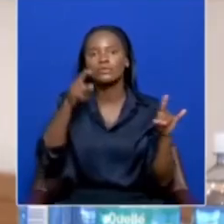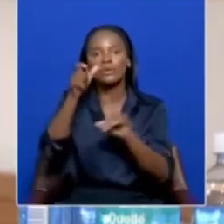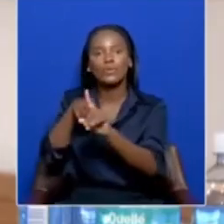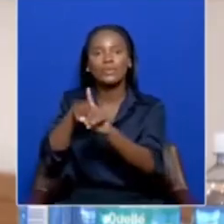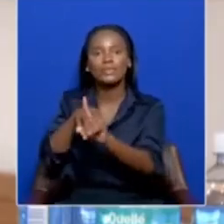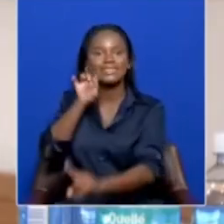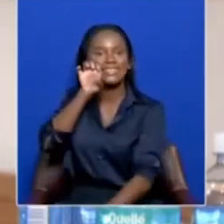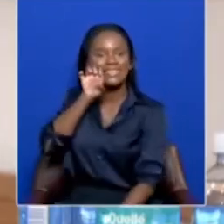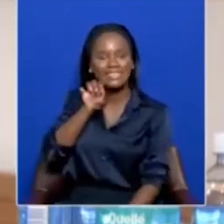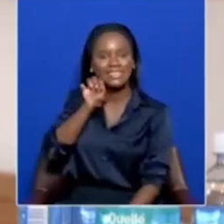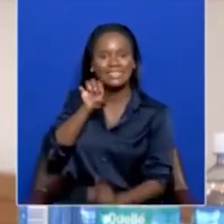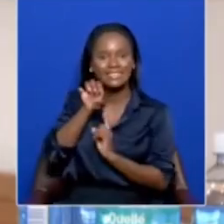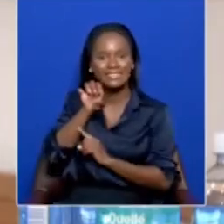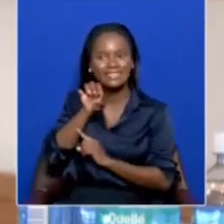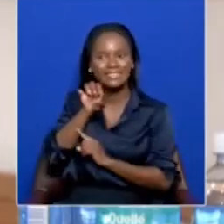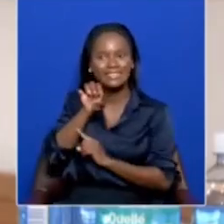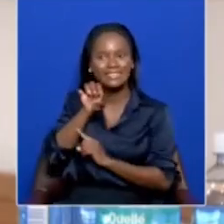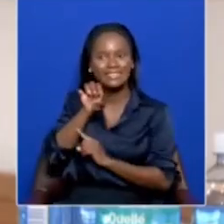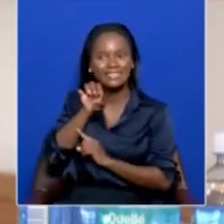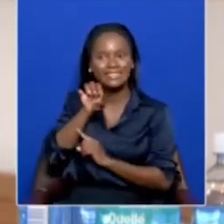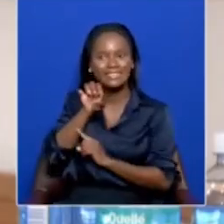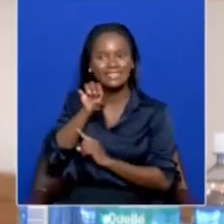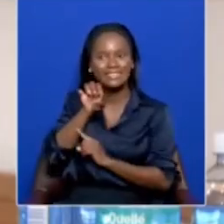as witness E. Do you understand that?